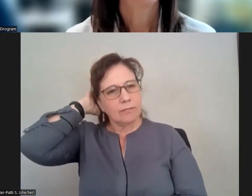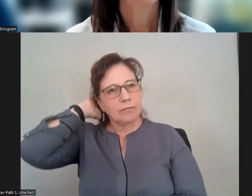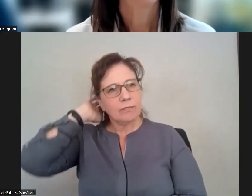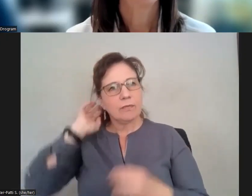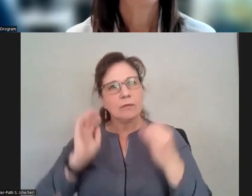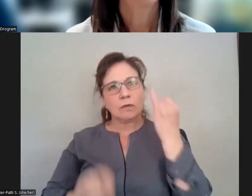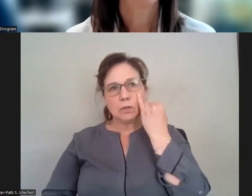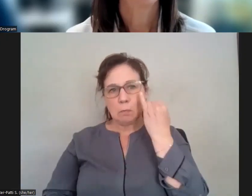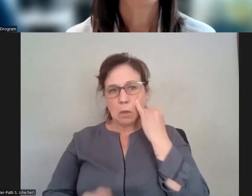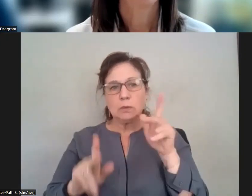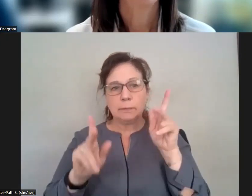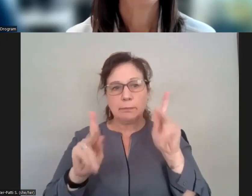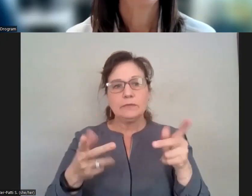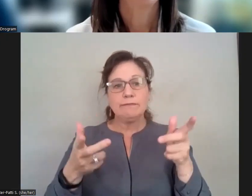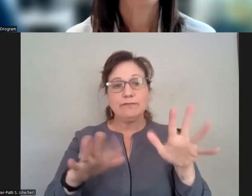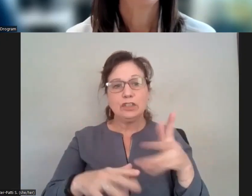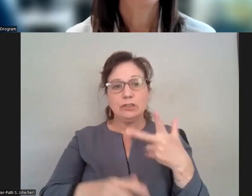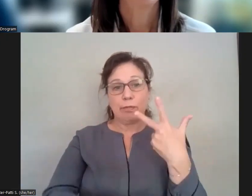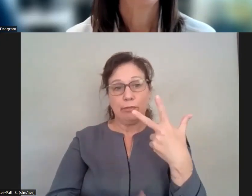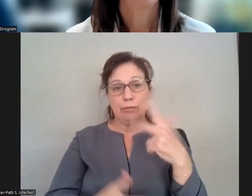doses of the